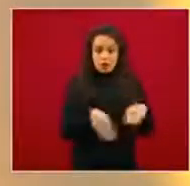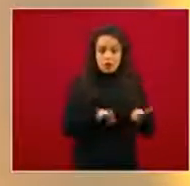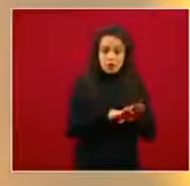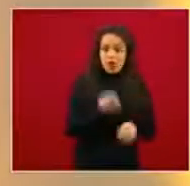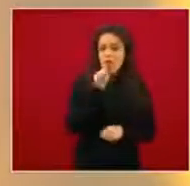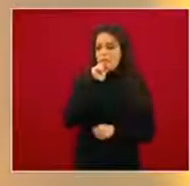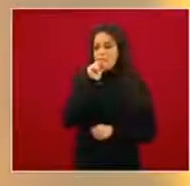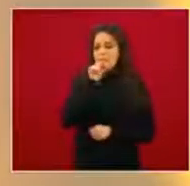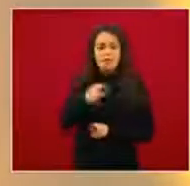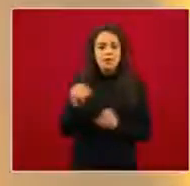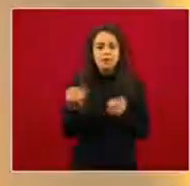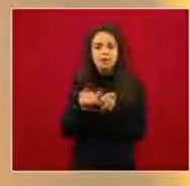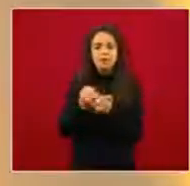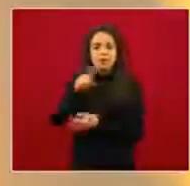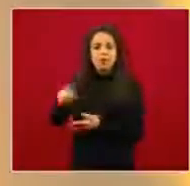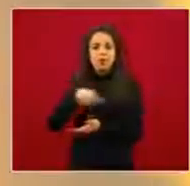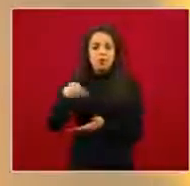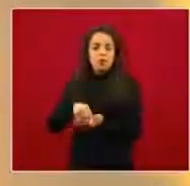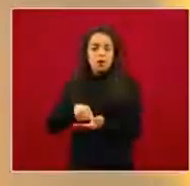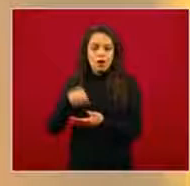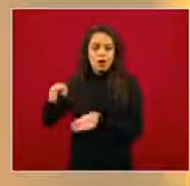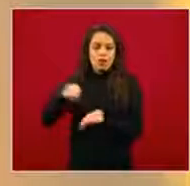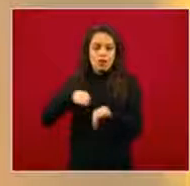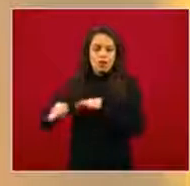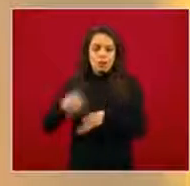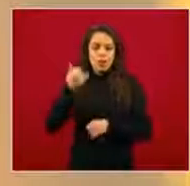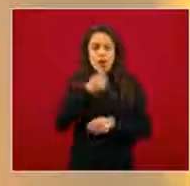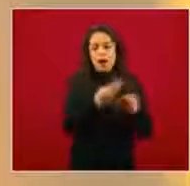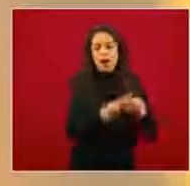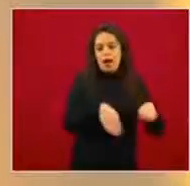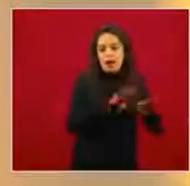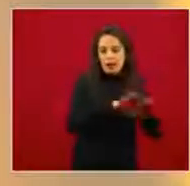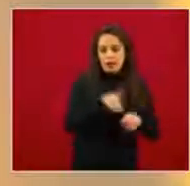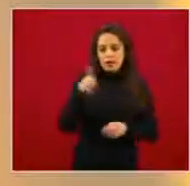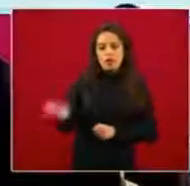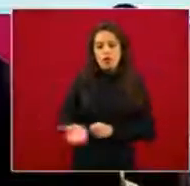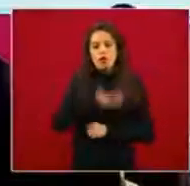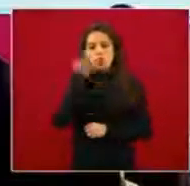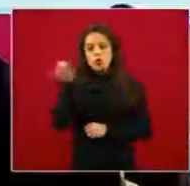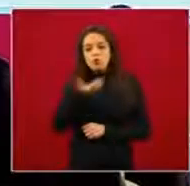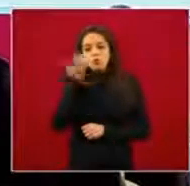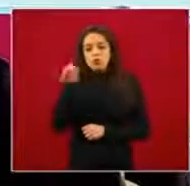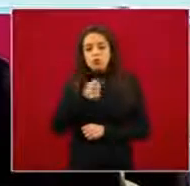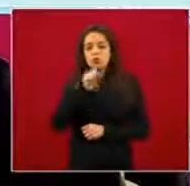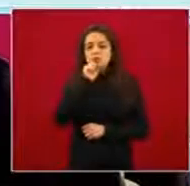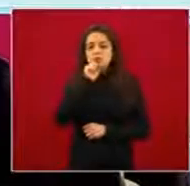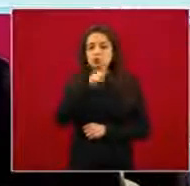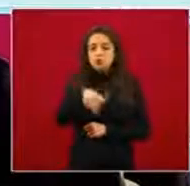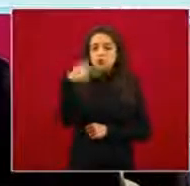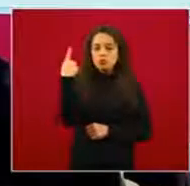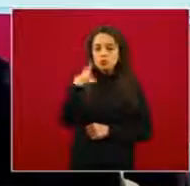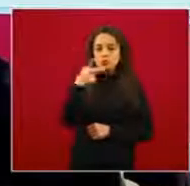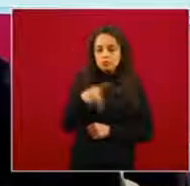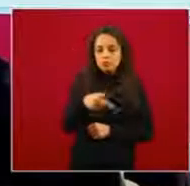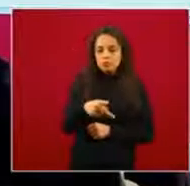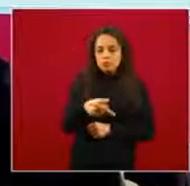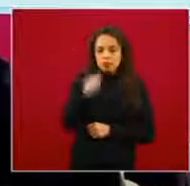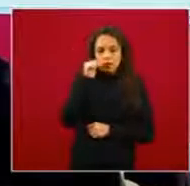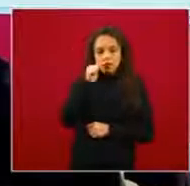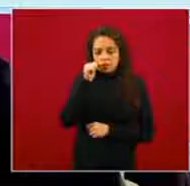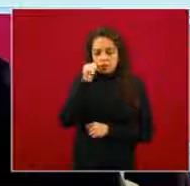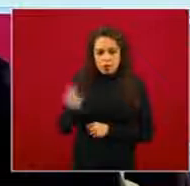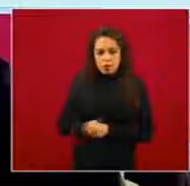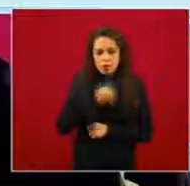is the same, workplace and home. There must be a behavior that you can